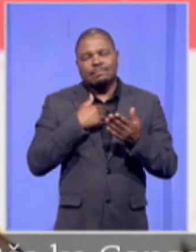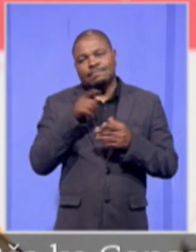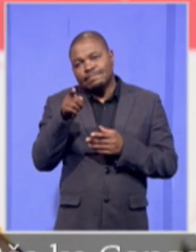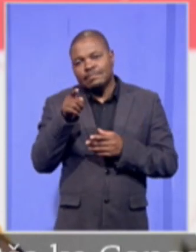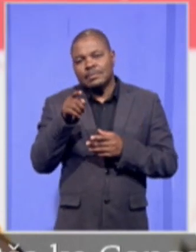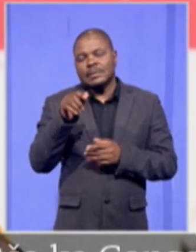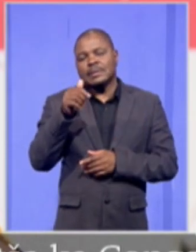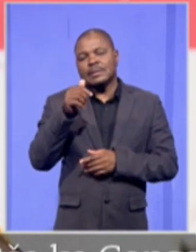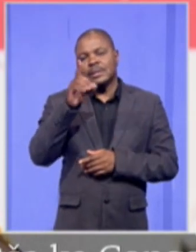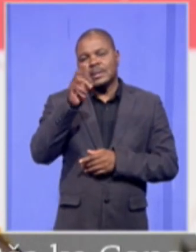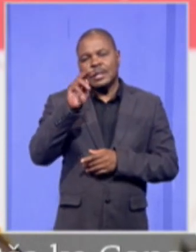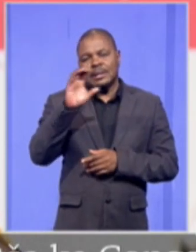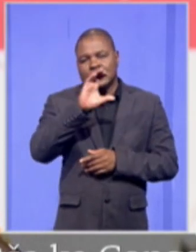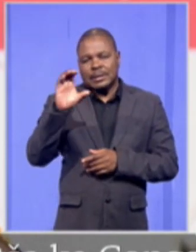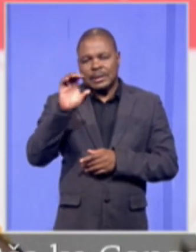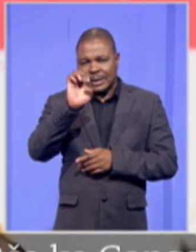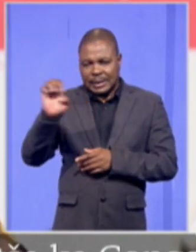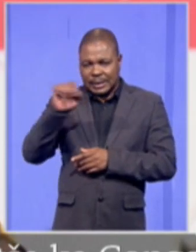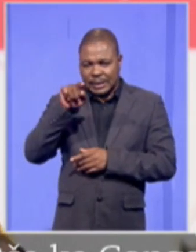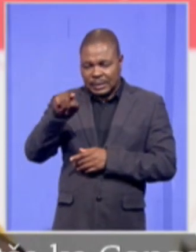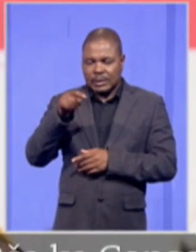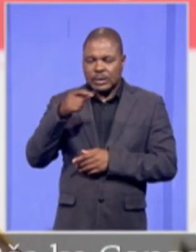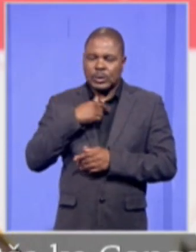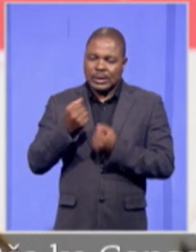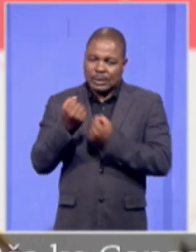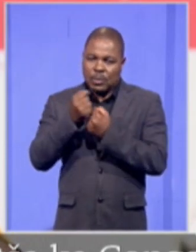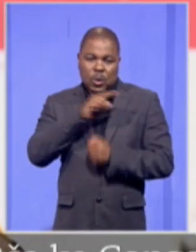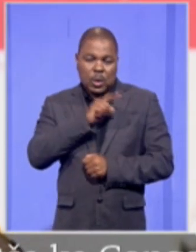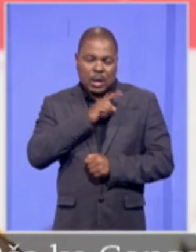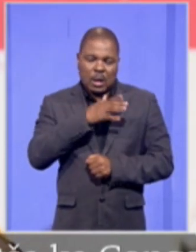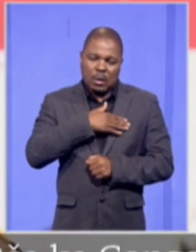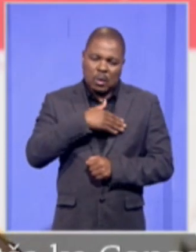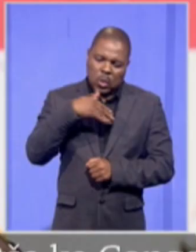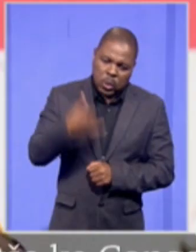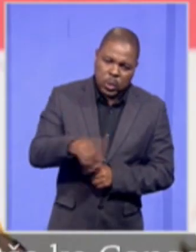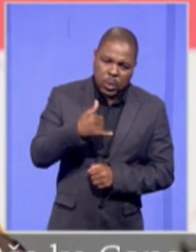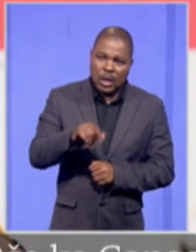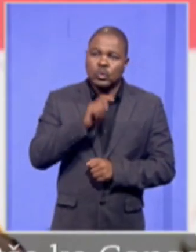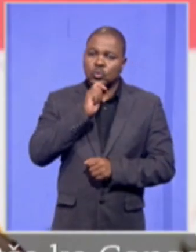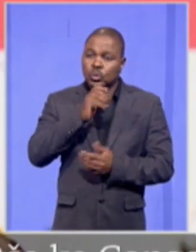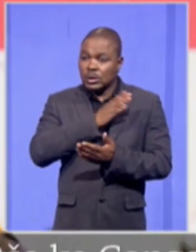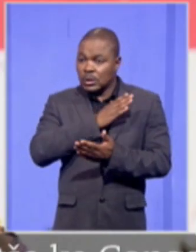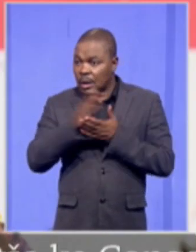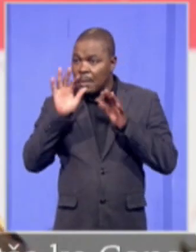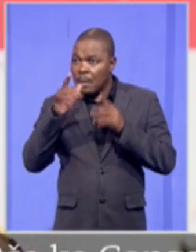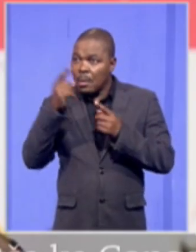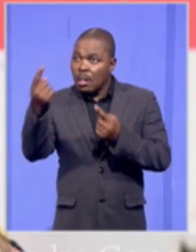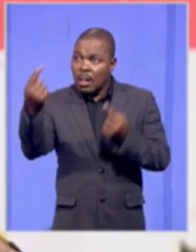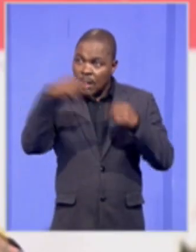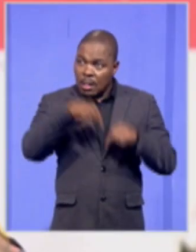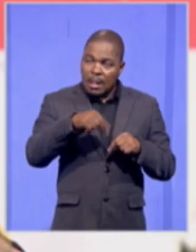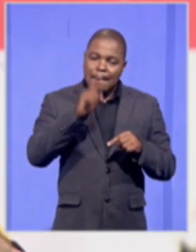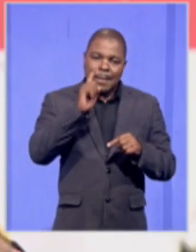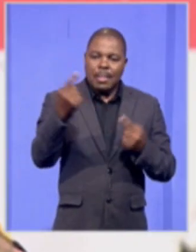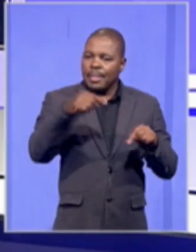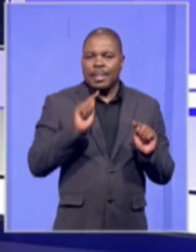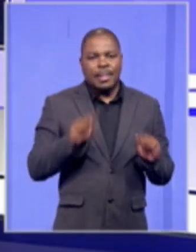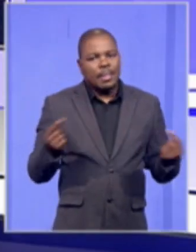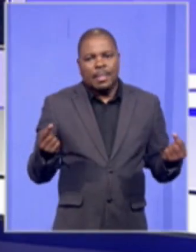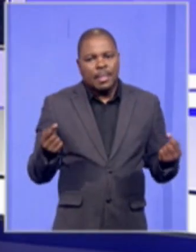Because it really hurts that half of us that were supposed to be here are not here.